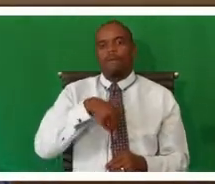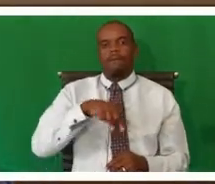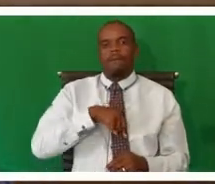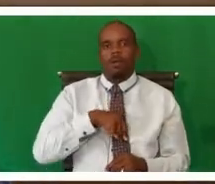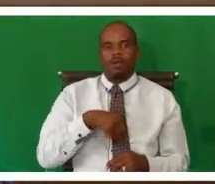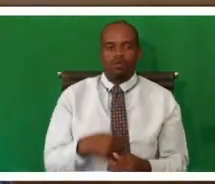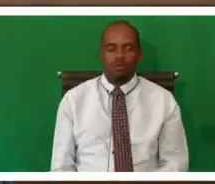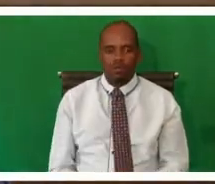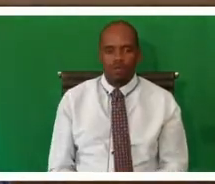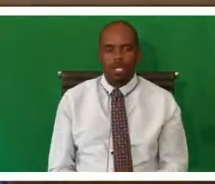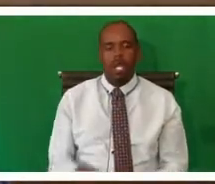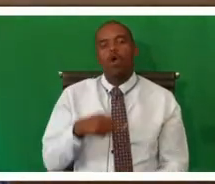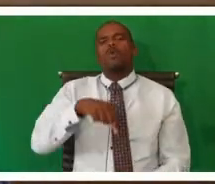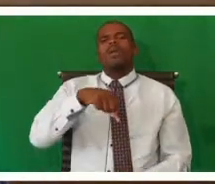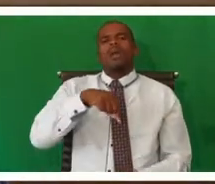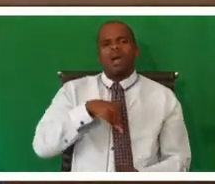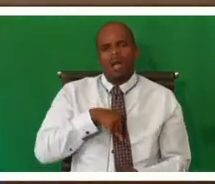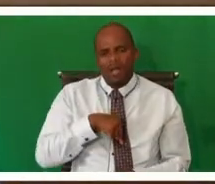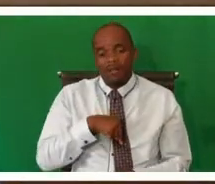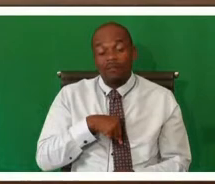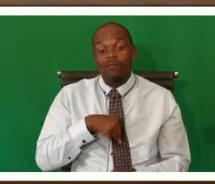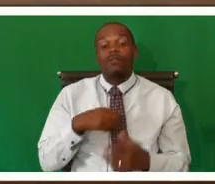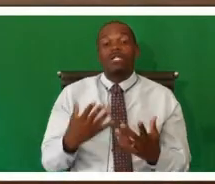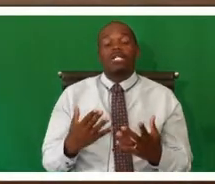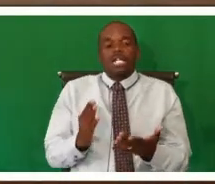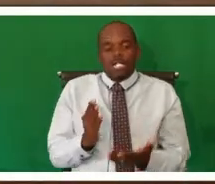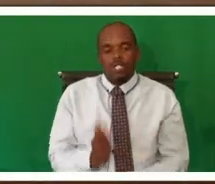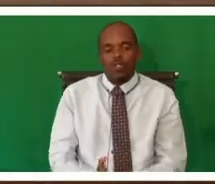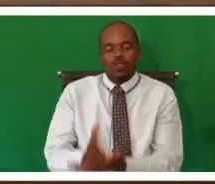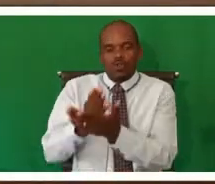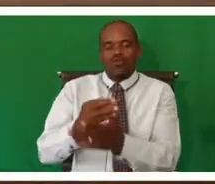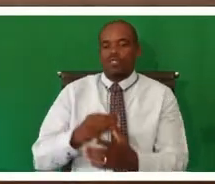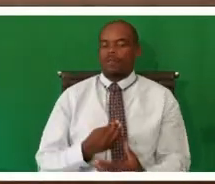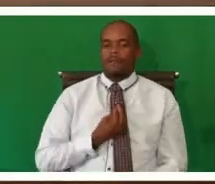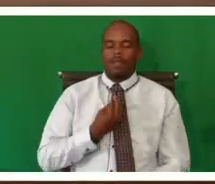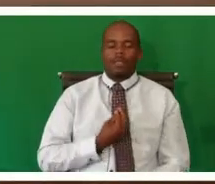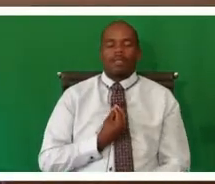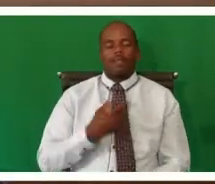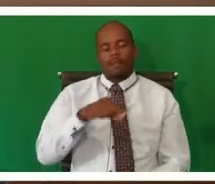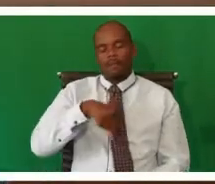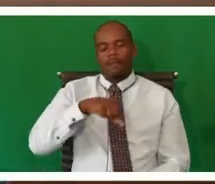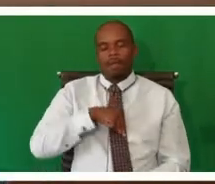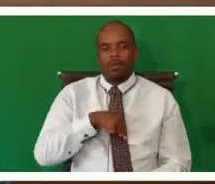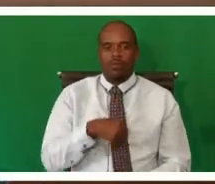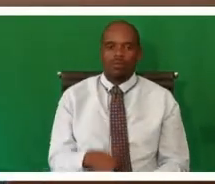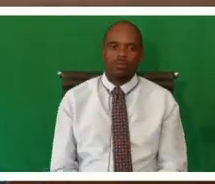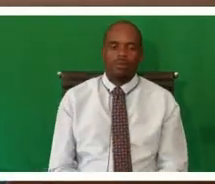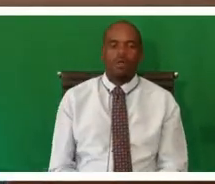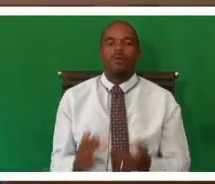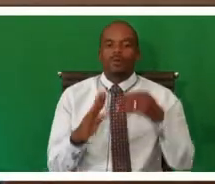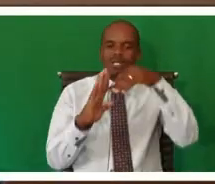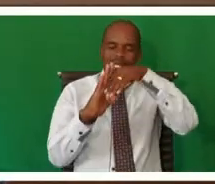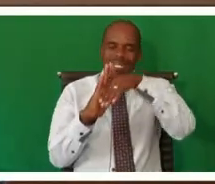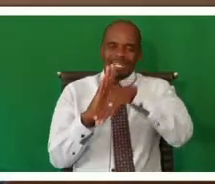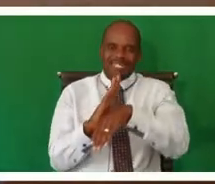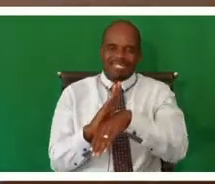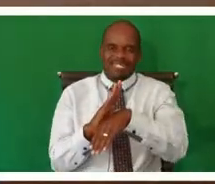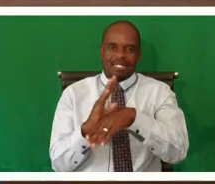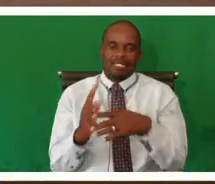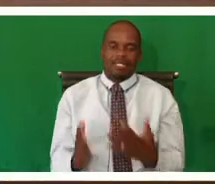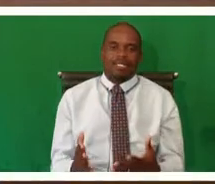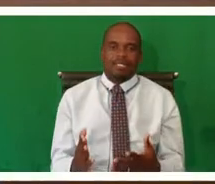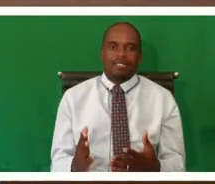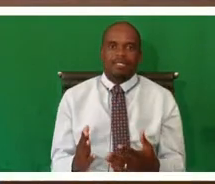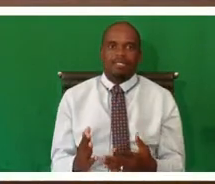help bana ba rona ba batjha. We increased investment to grow the economy of